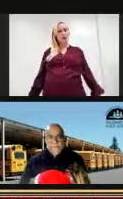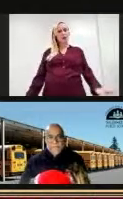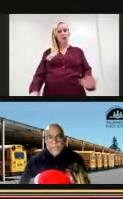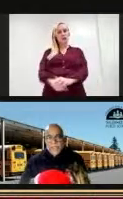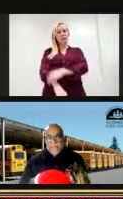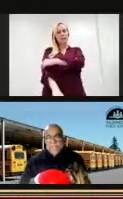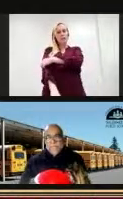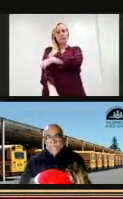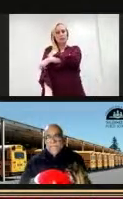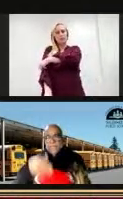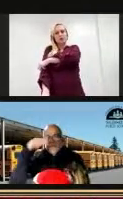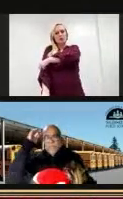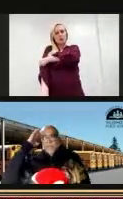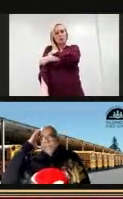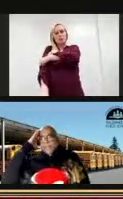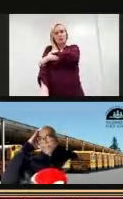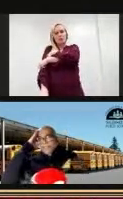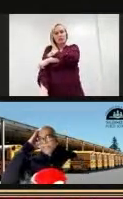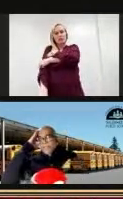I had a word and I completely.